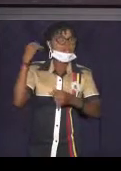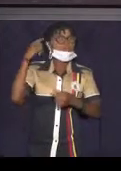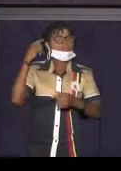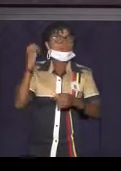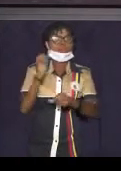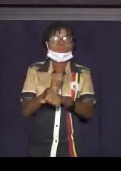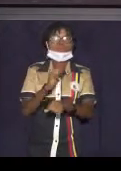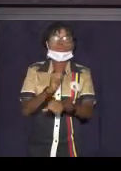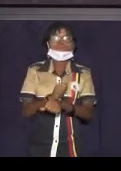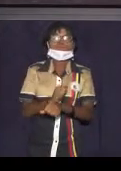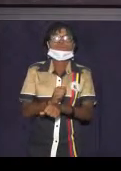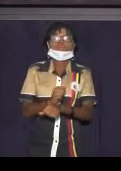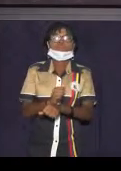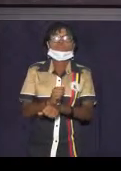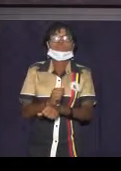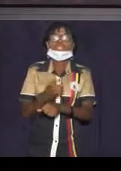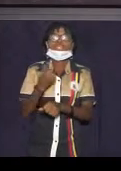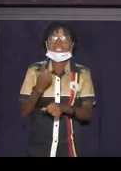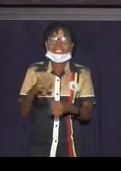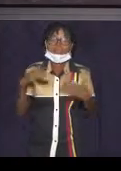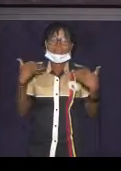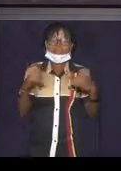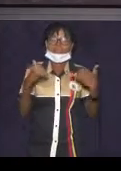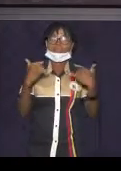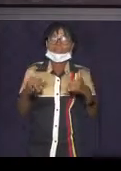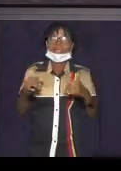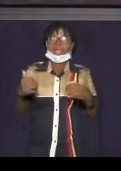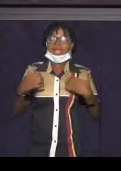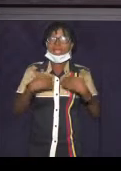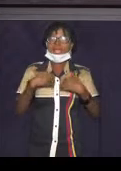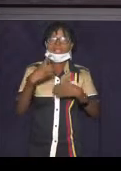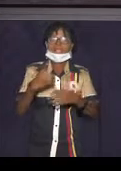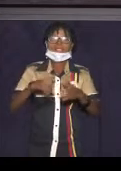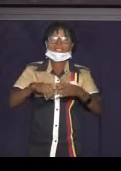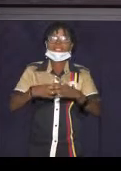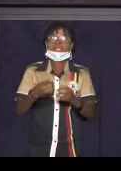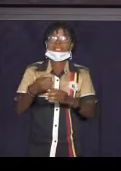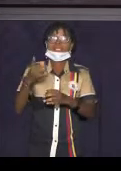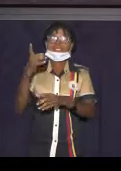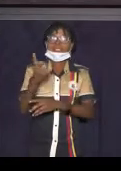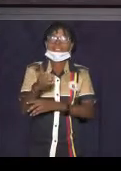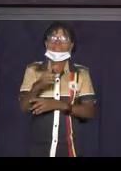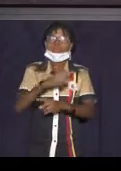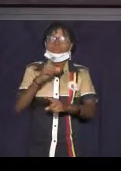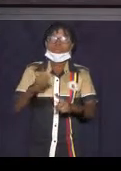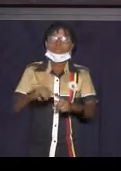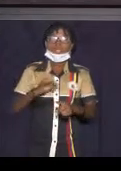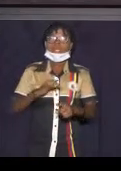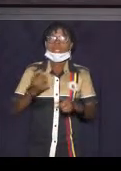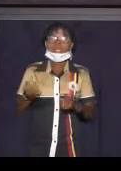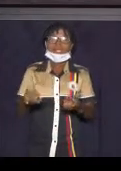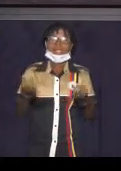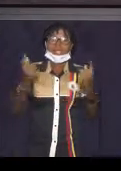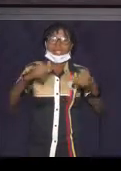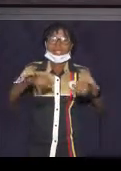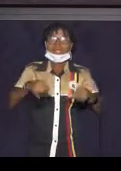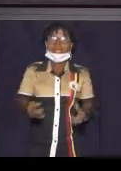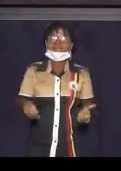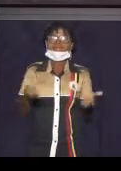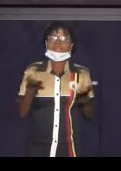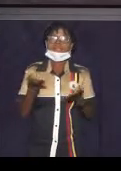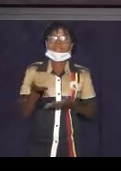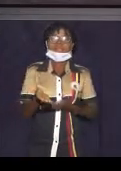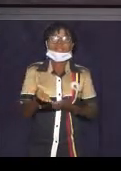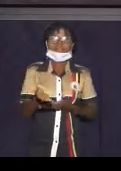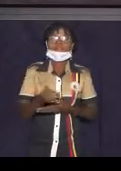example, the play had started when I arrived there. The play had started when I